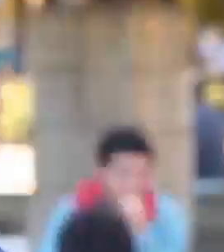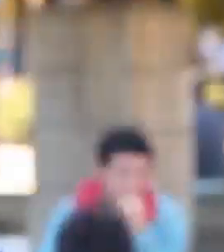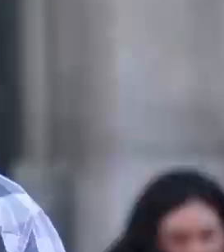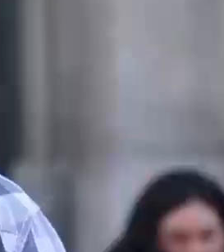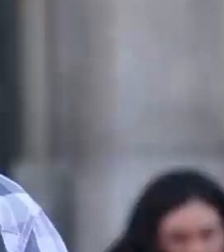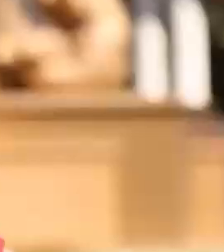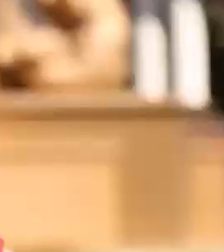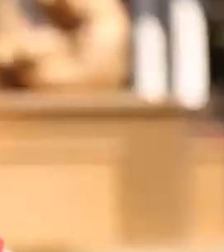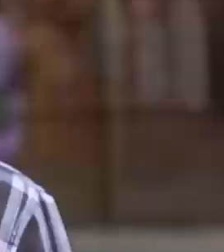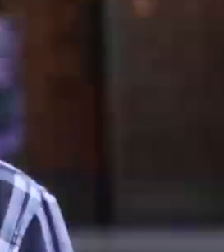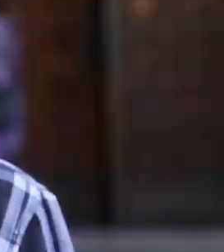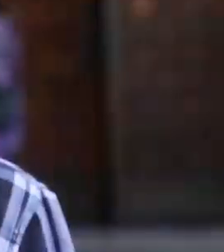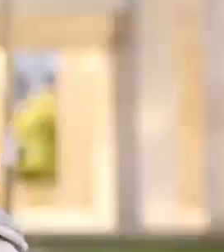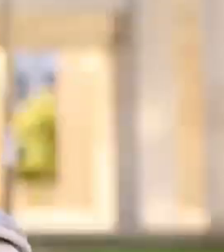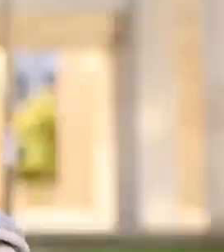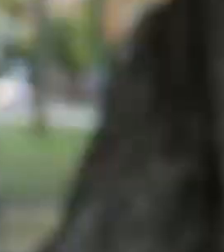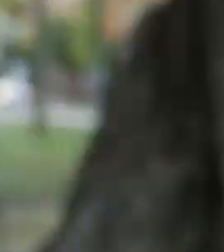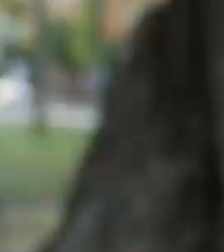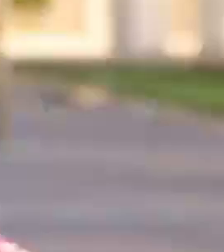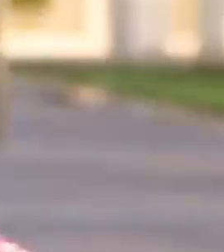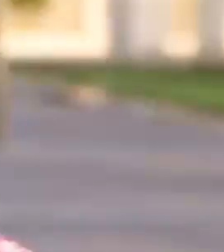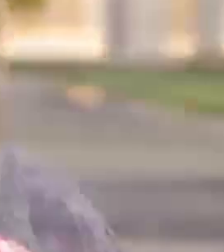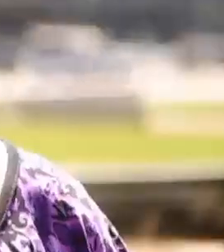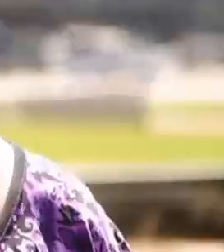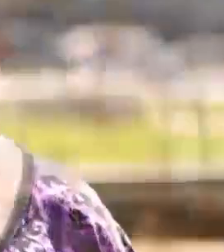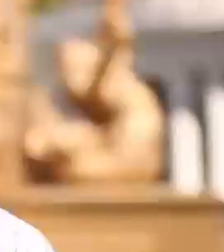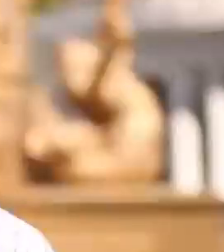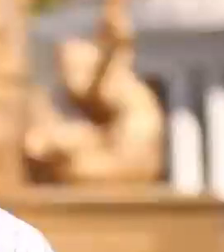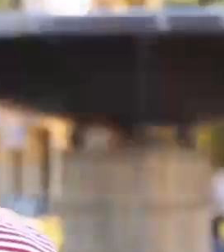Satsang with Mooji